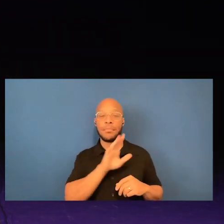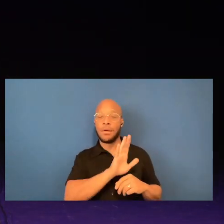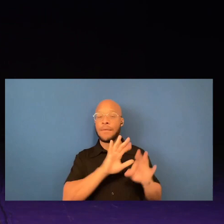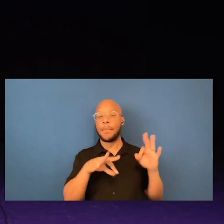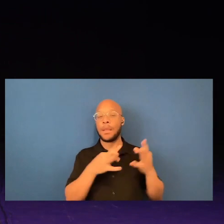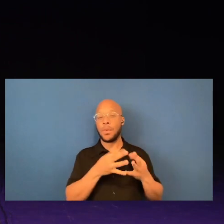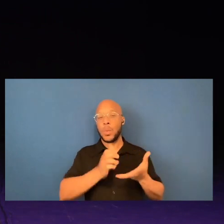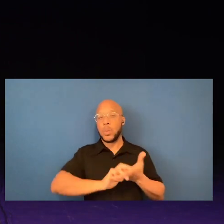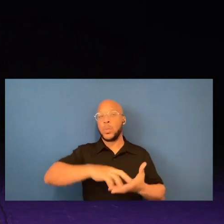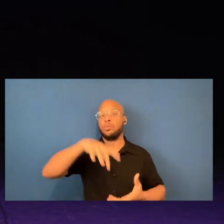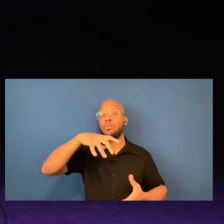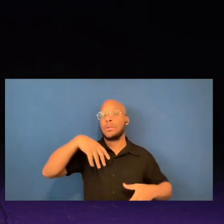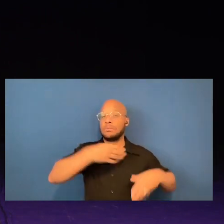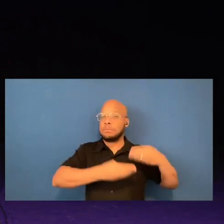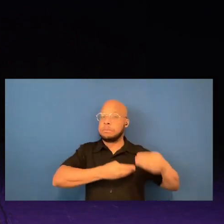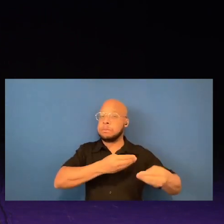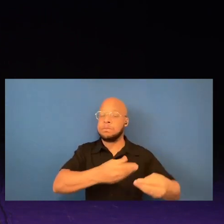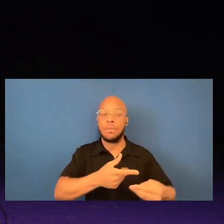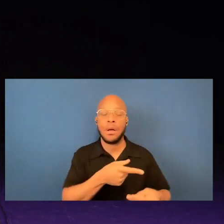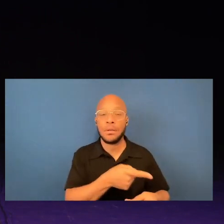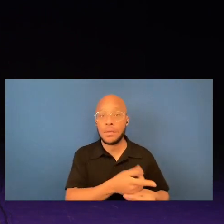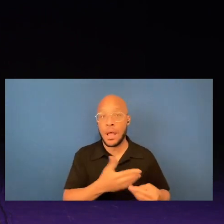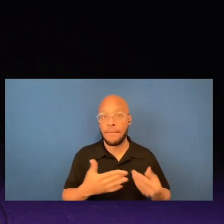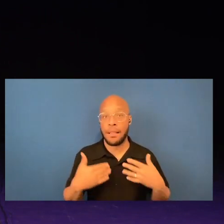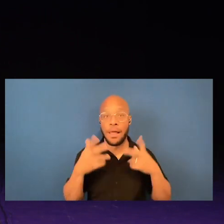So it was interesting.